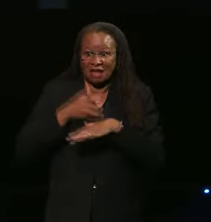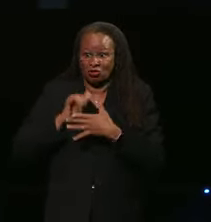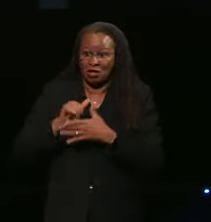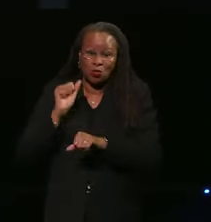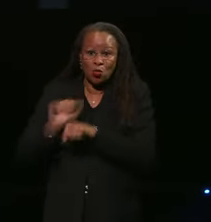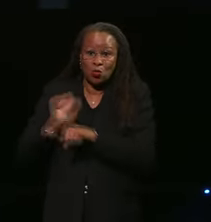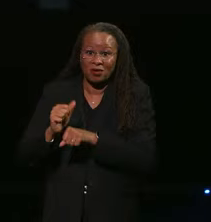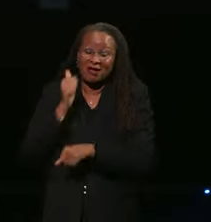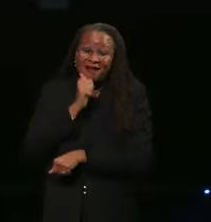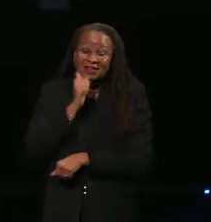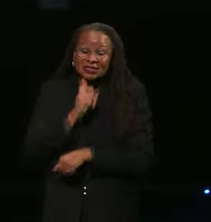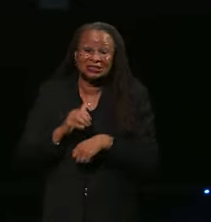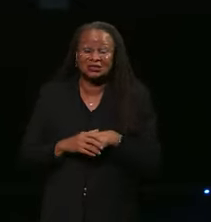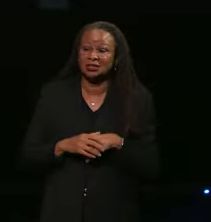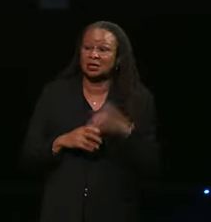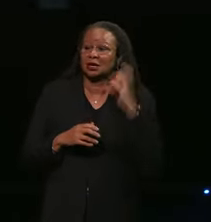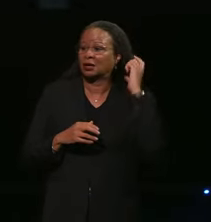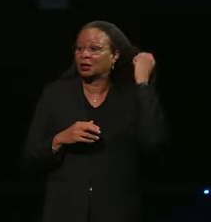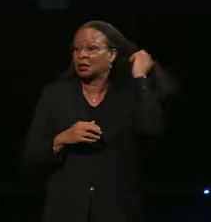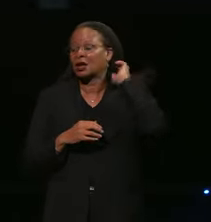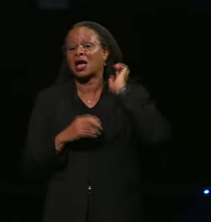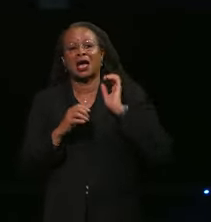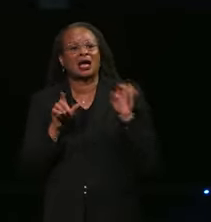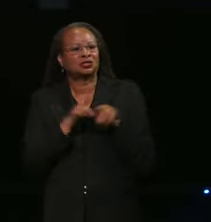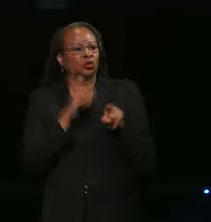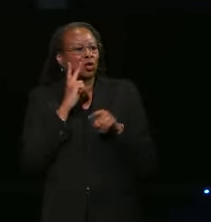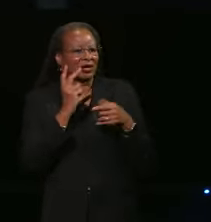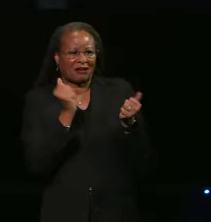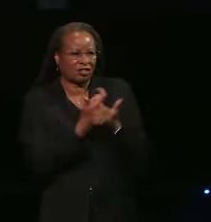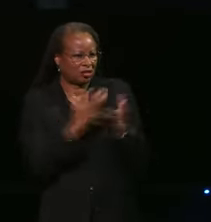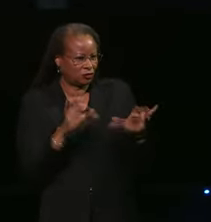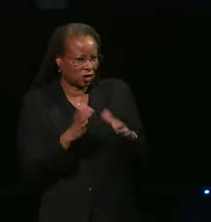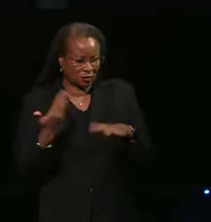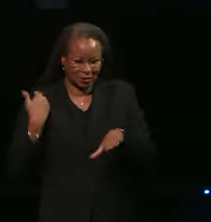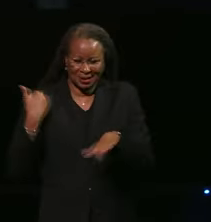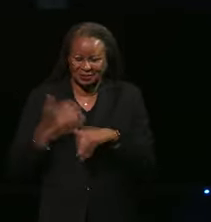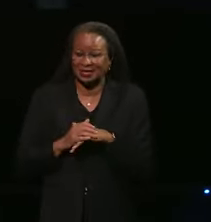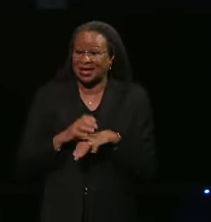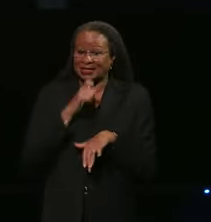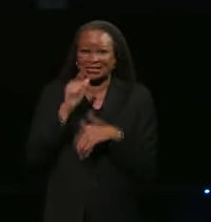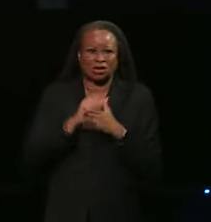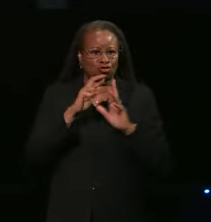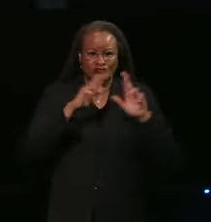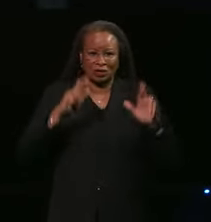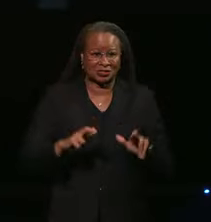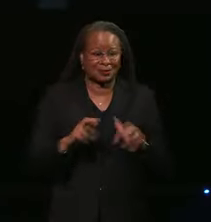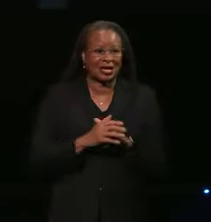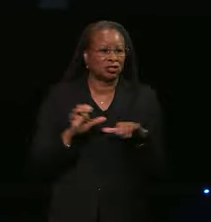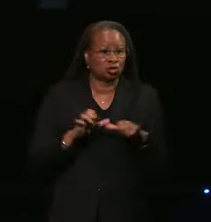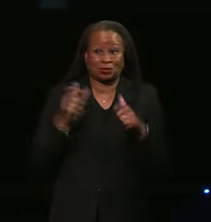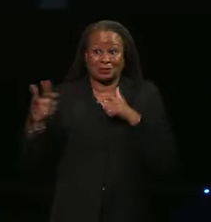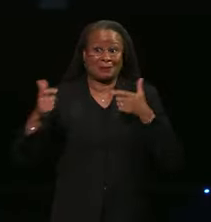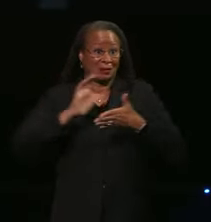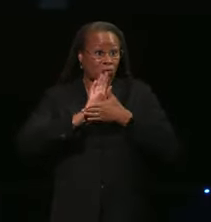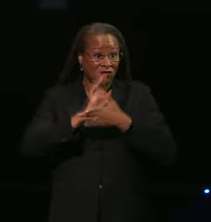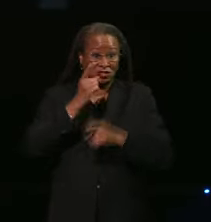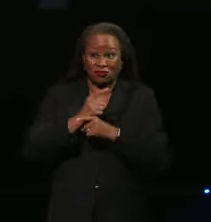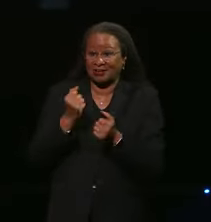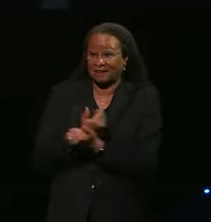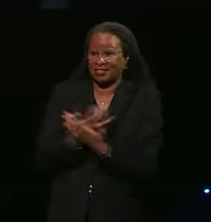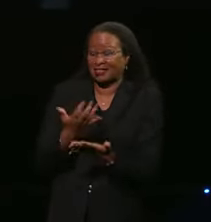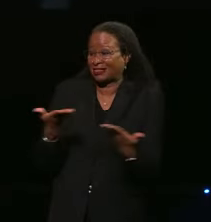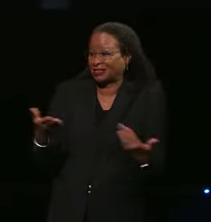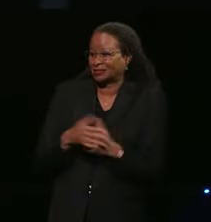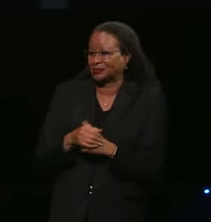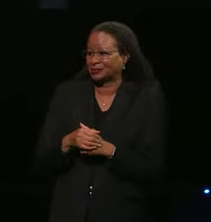know. So, and you've, and like looking at your credits, like you, this is not like in your resume, like these doing these big movies and everything like this, you